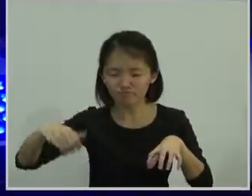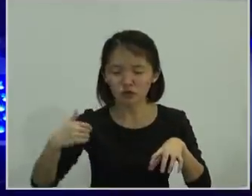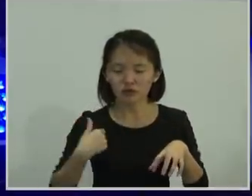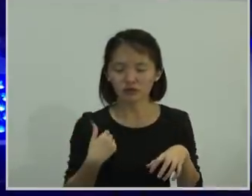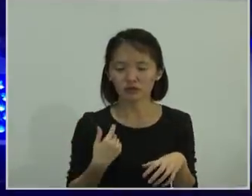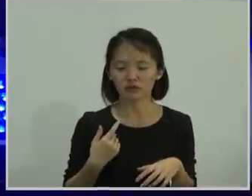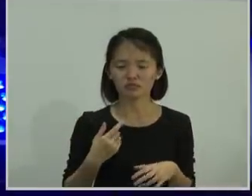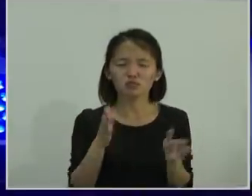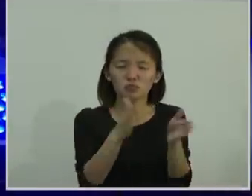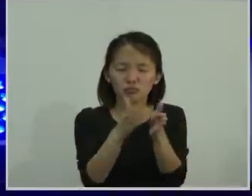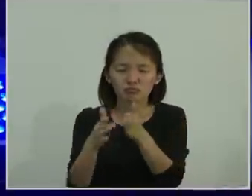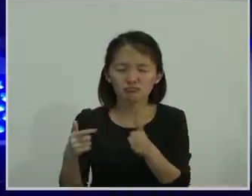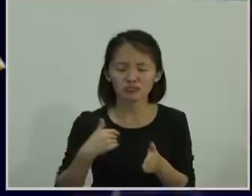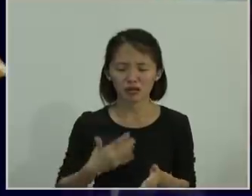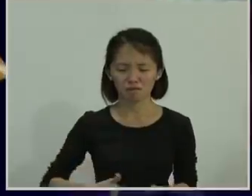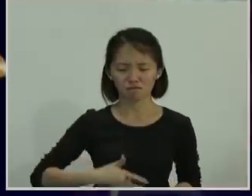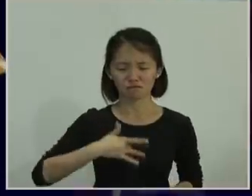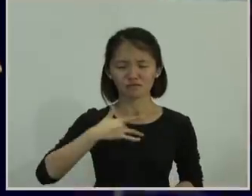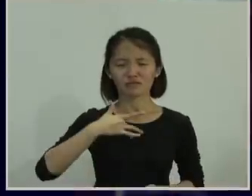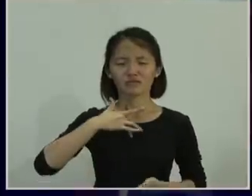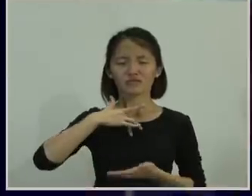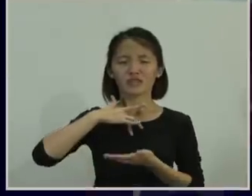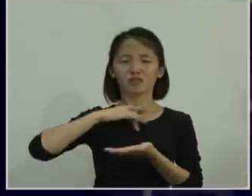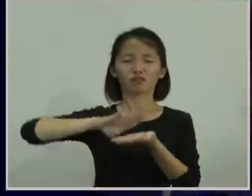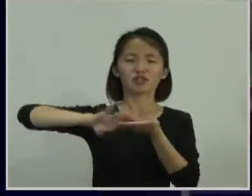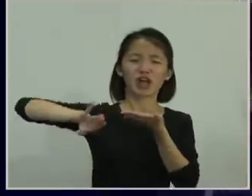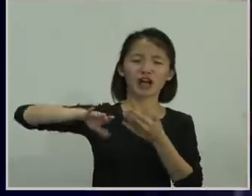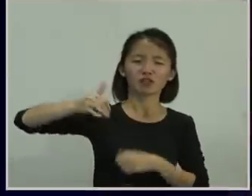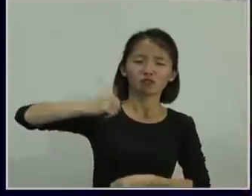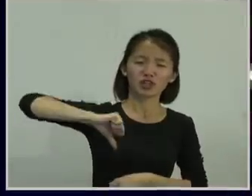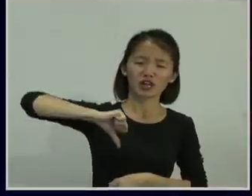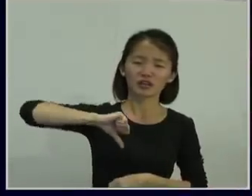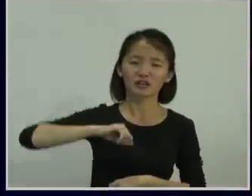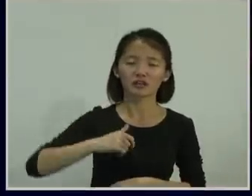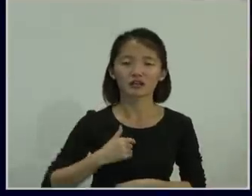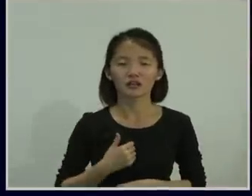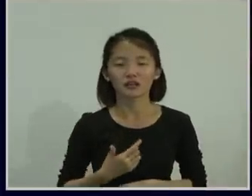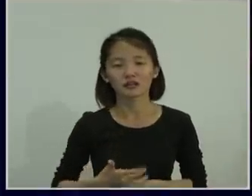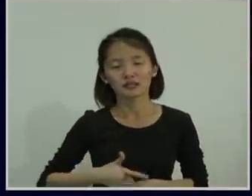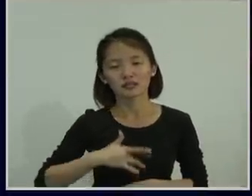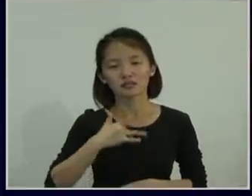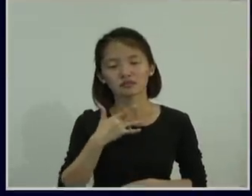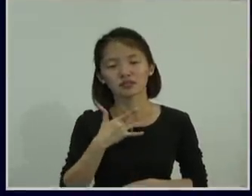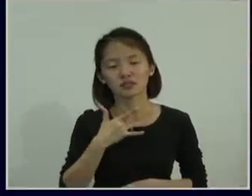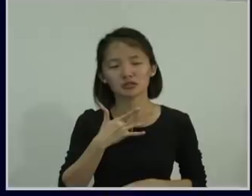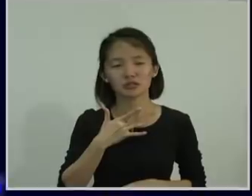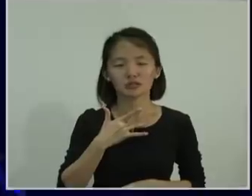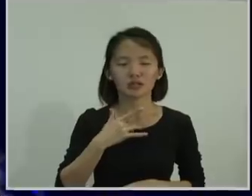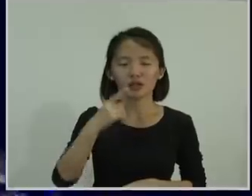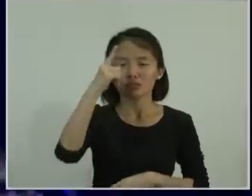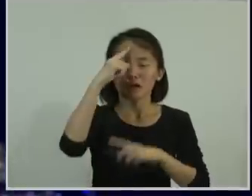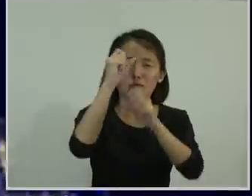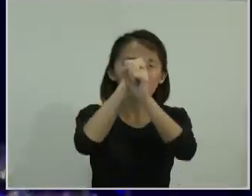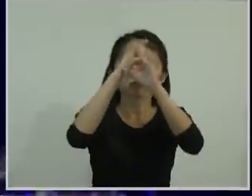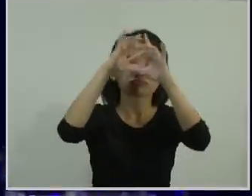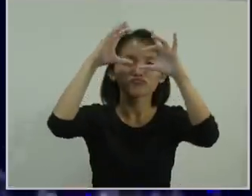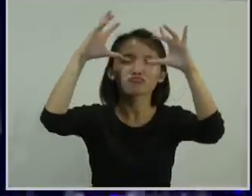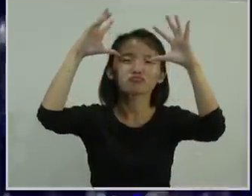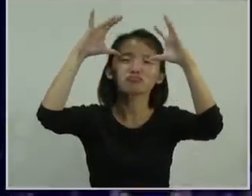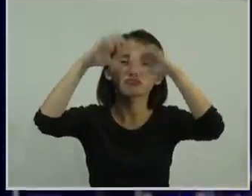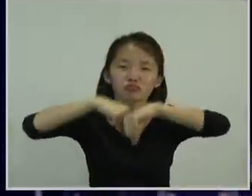rejection. I was definitely disillusioned, and my self-confidence started to plunge.